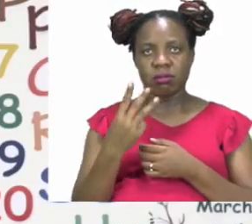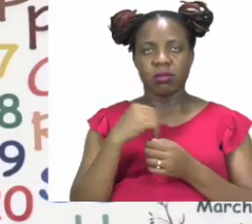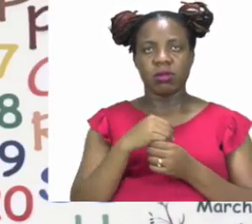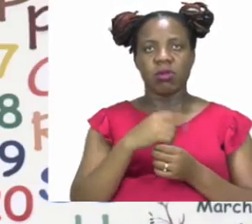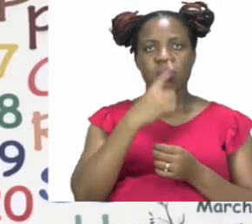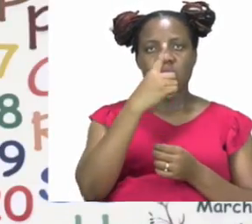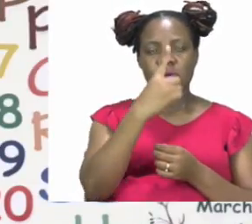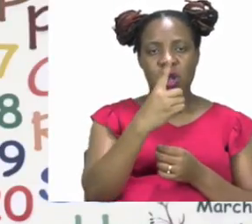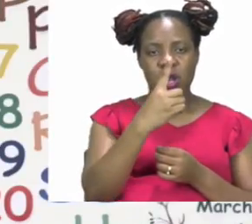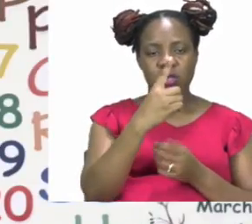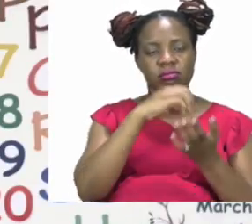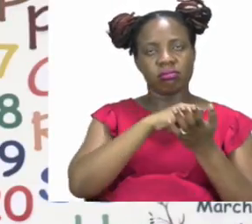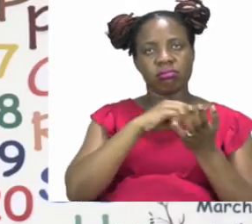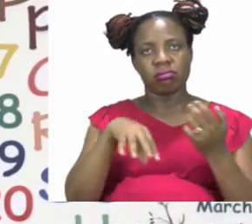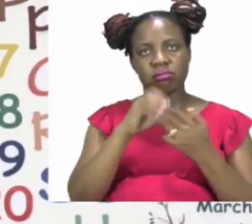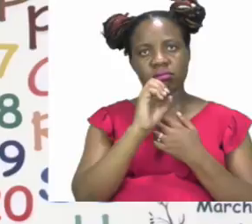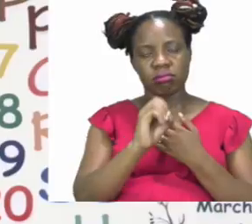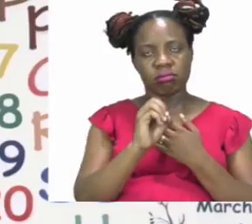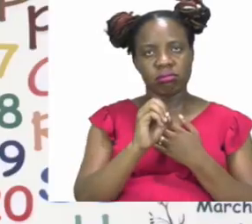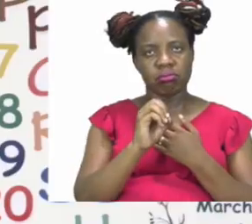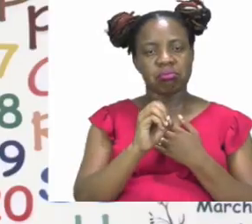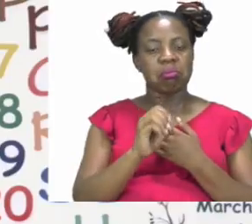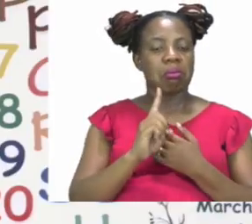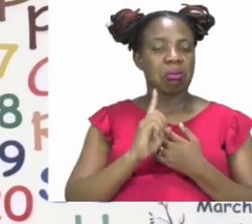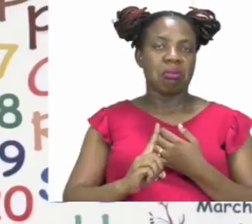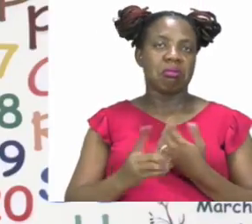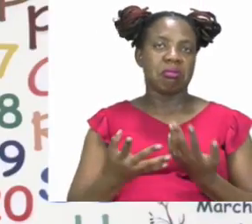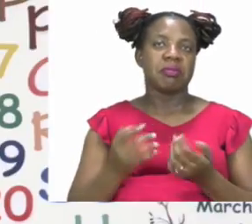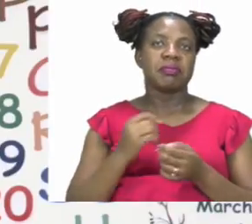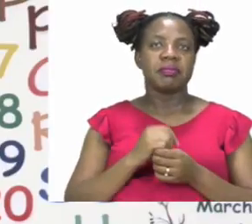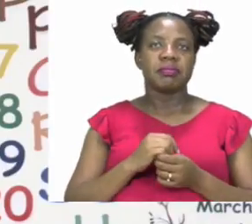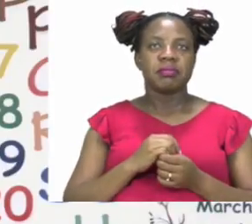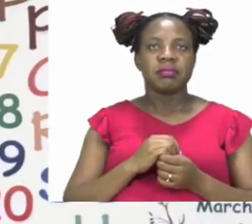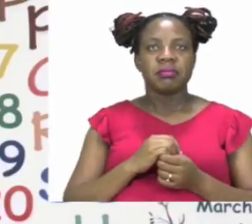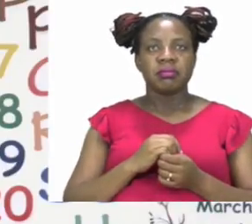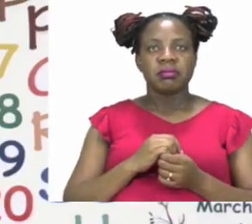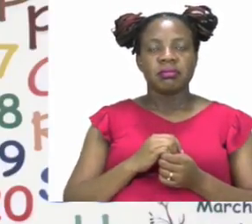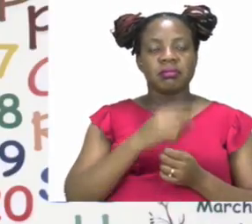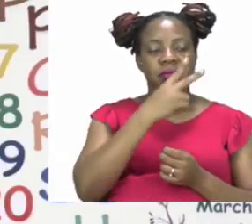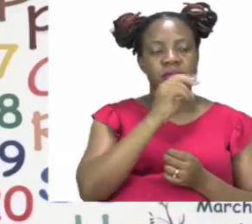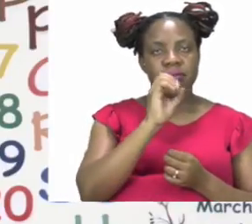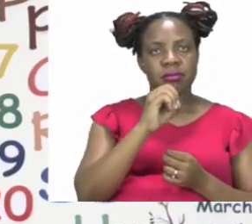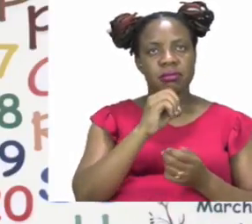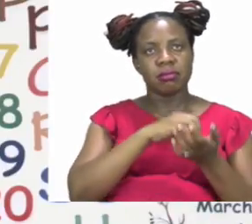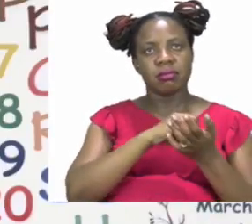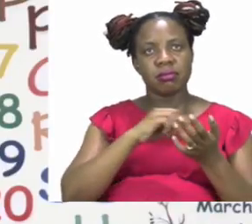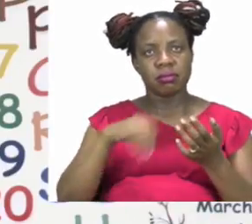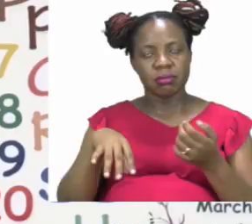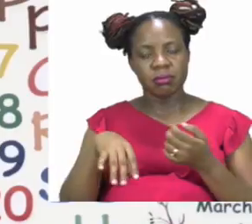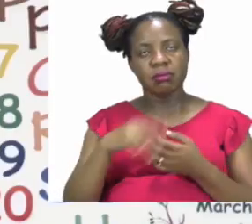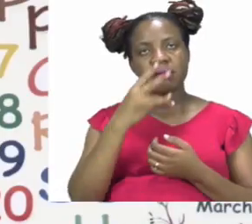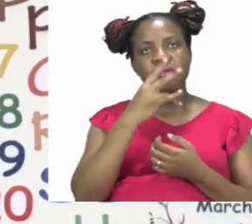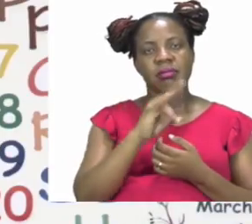minus 0 is equal to 1. And that shows us that 20 minus